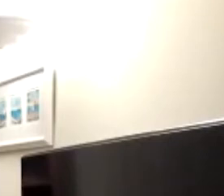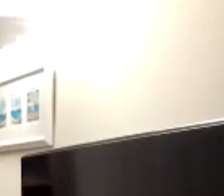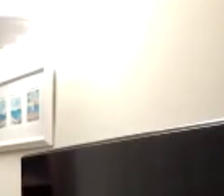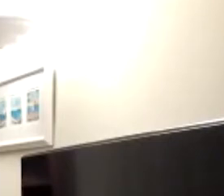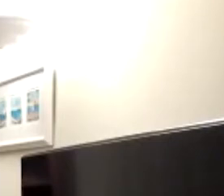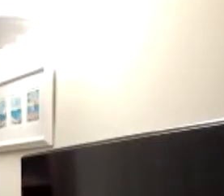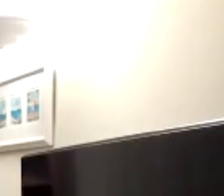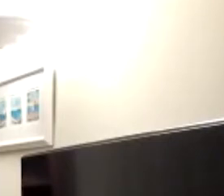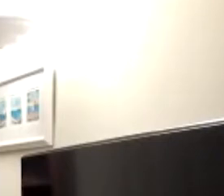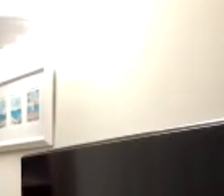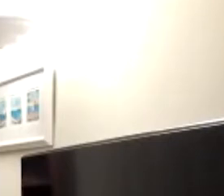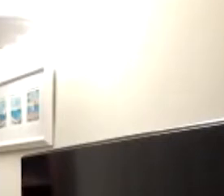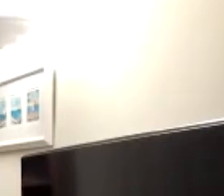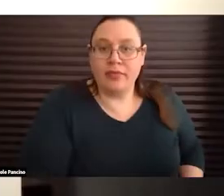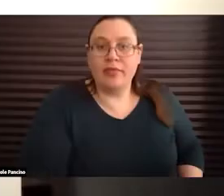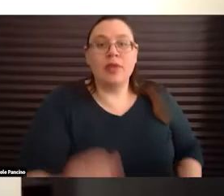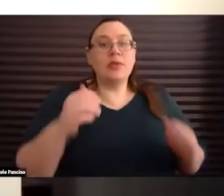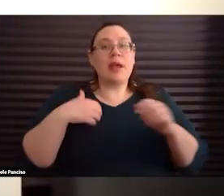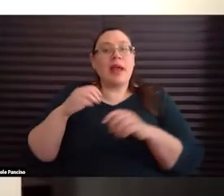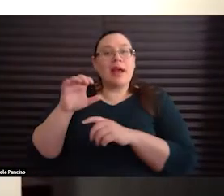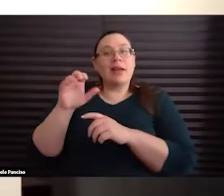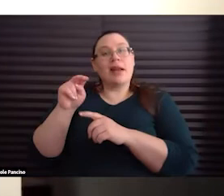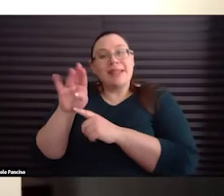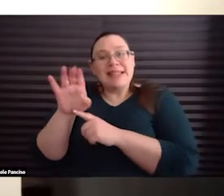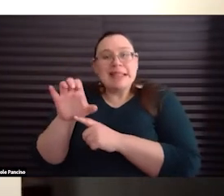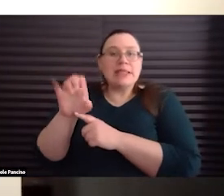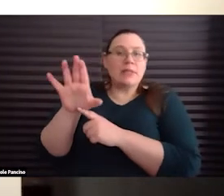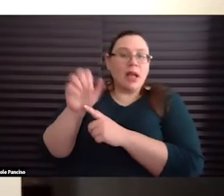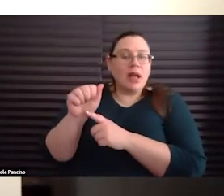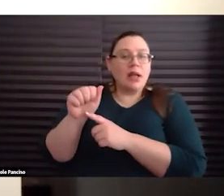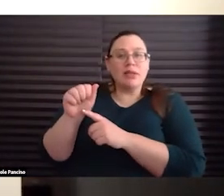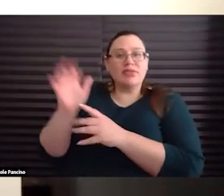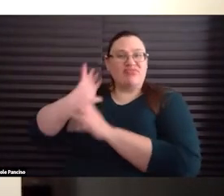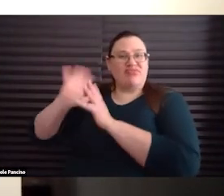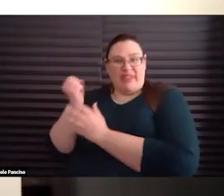CBS, or NBC. Those choice, now we have total choice.